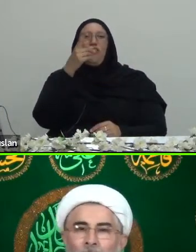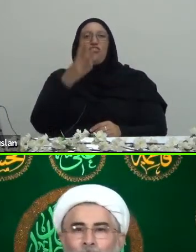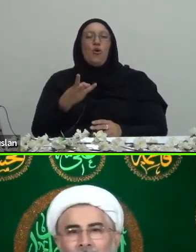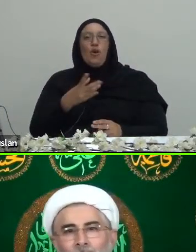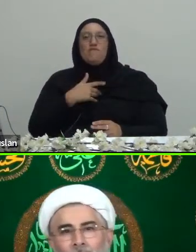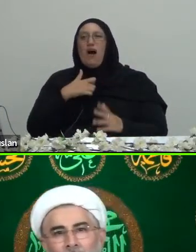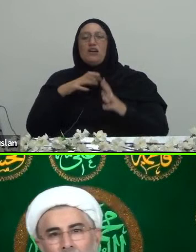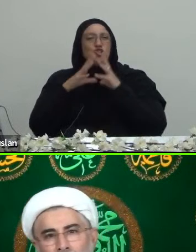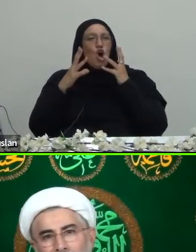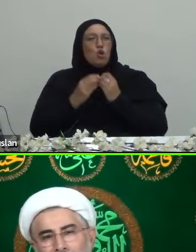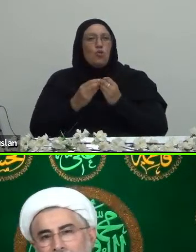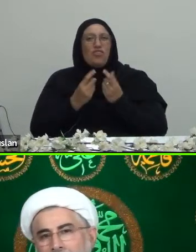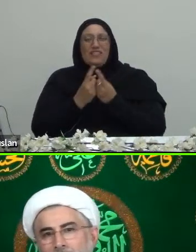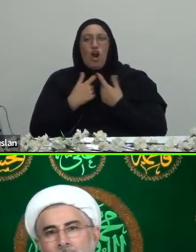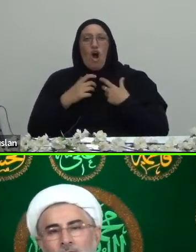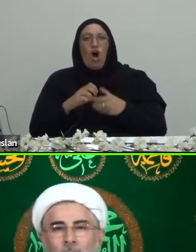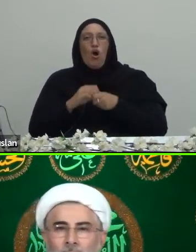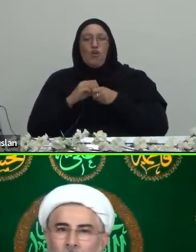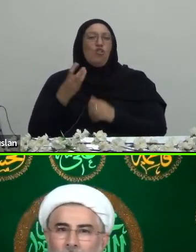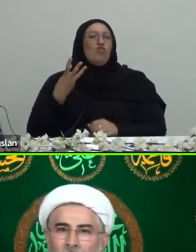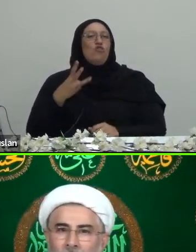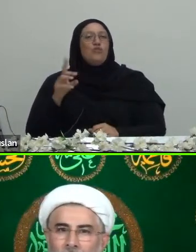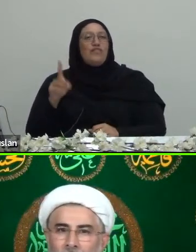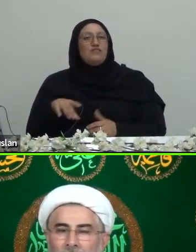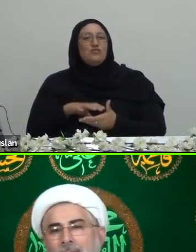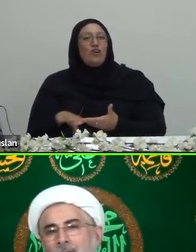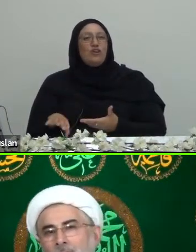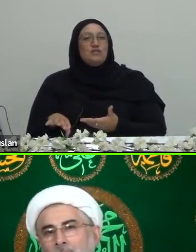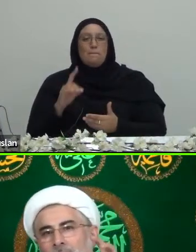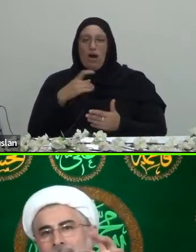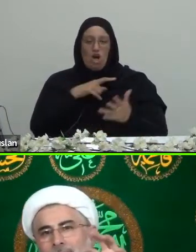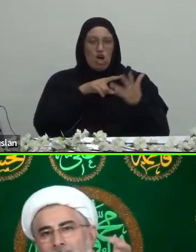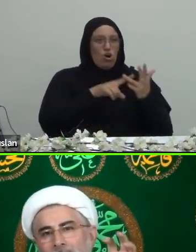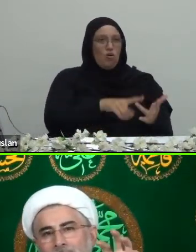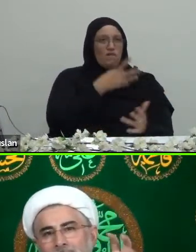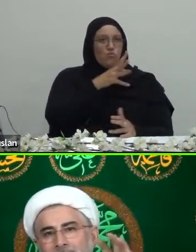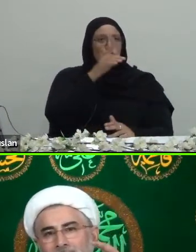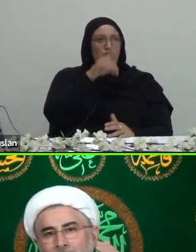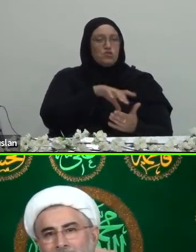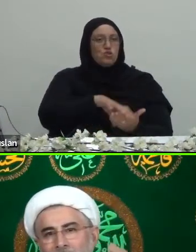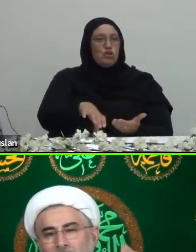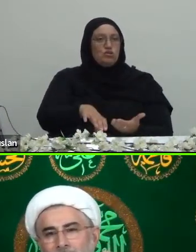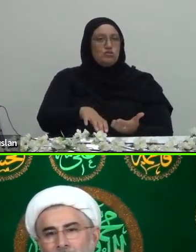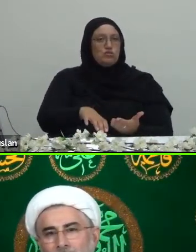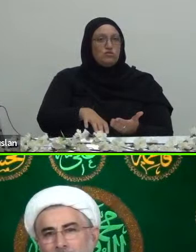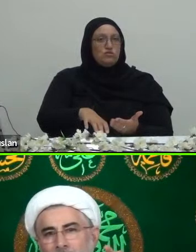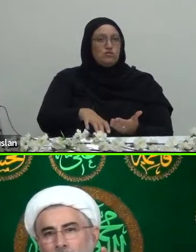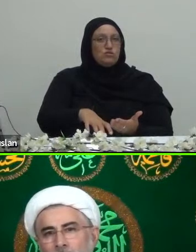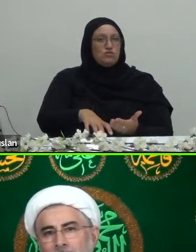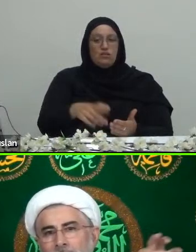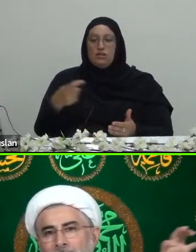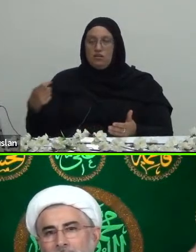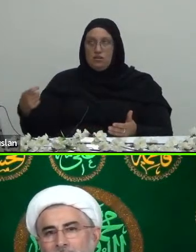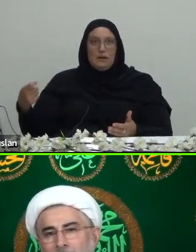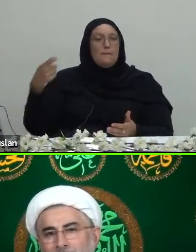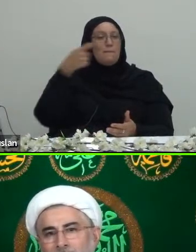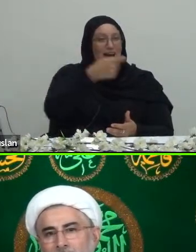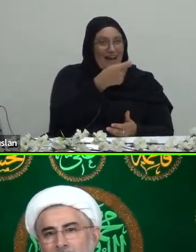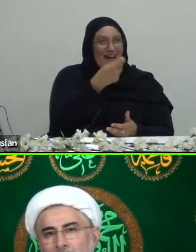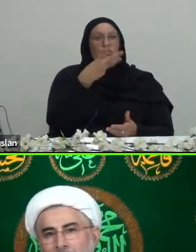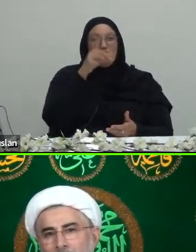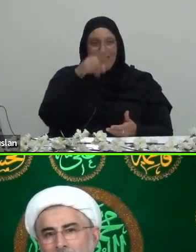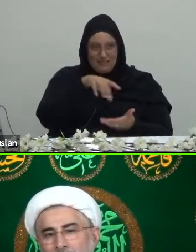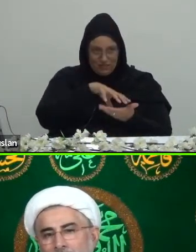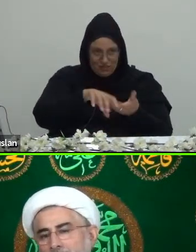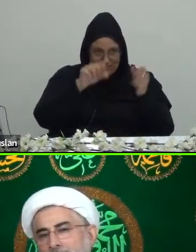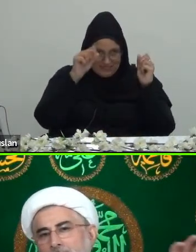$30,000, but my liabilities is $40,000. The remaining, the balance of $10,000, should it be taken from the rest